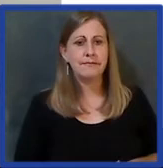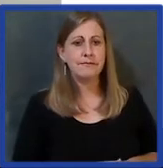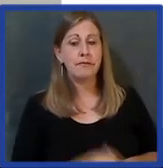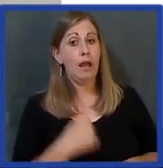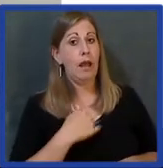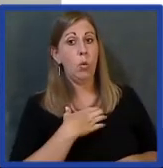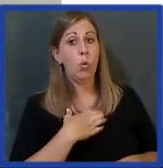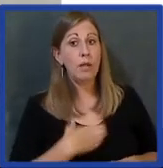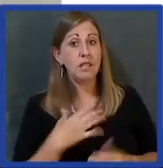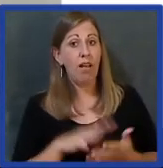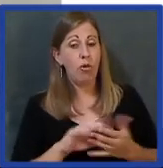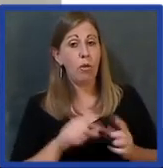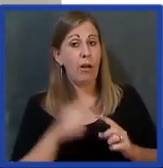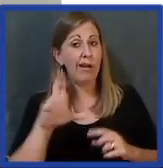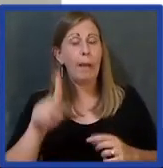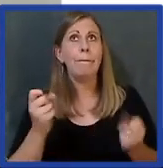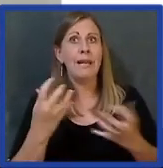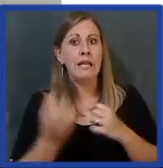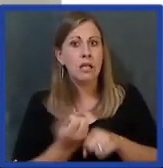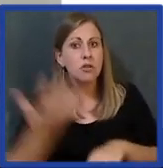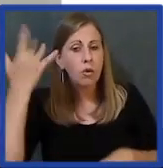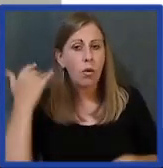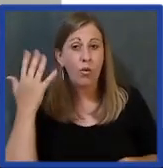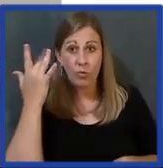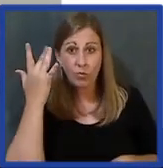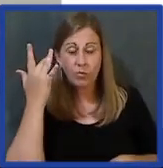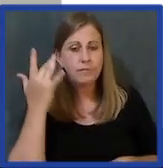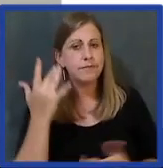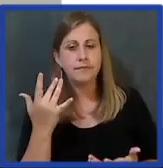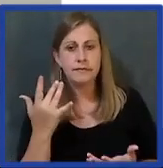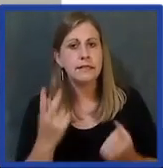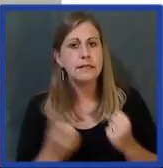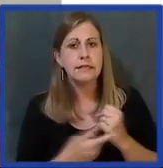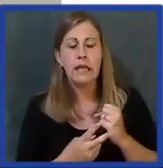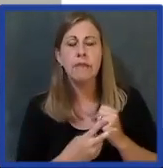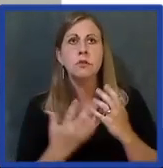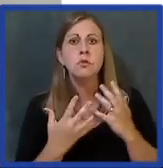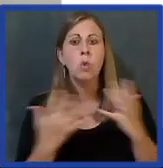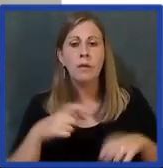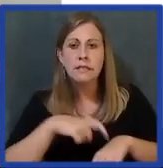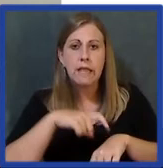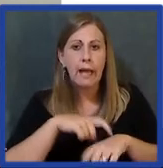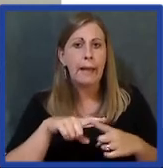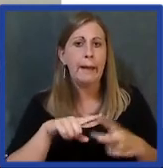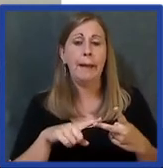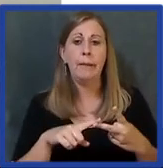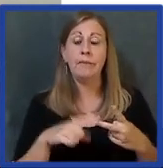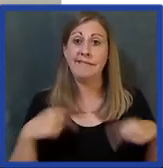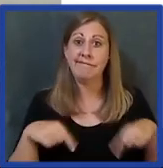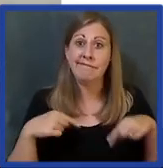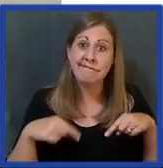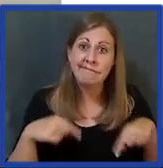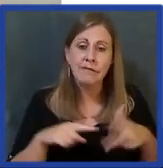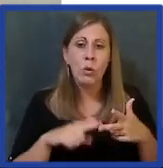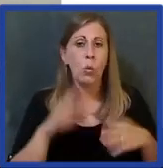I would have known about the cup years ago, just because it would have saved me so much time and